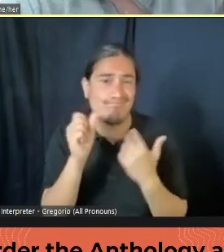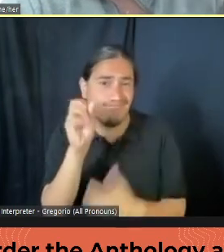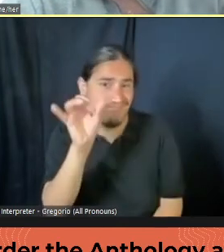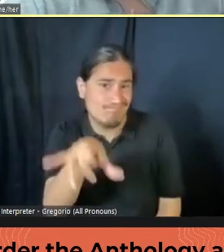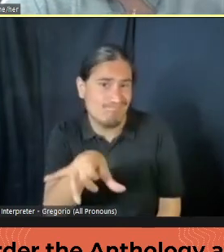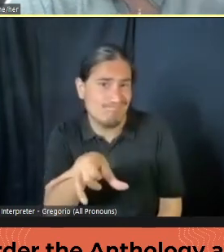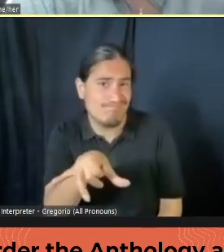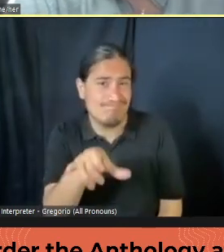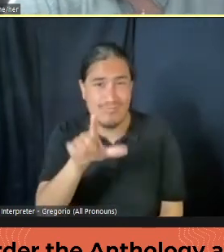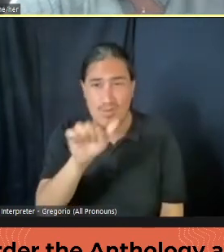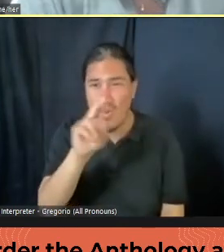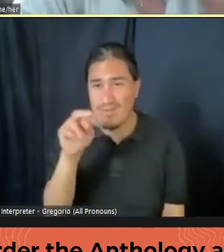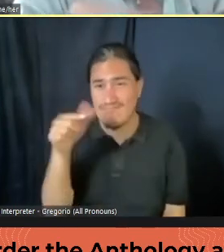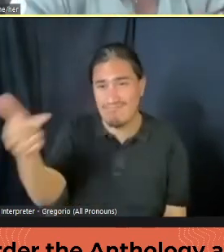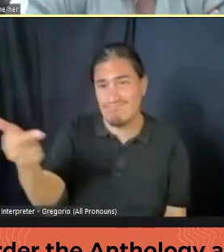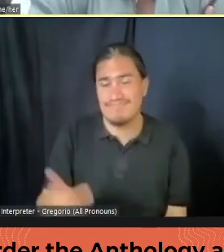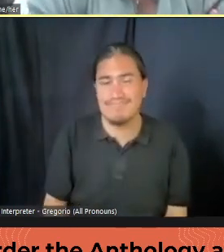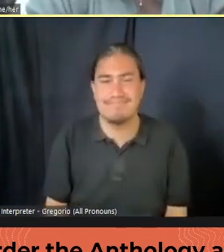Lauren?